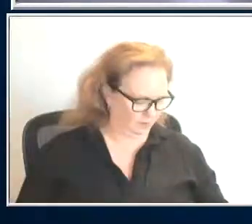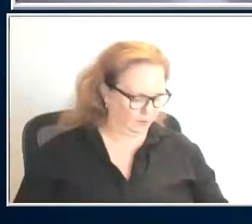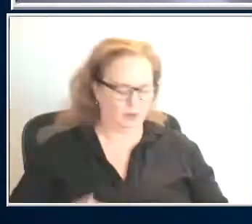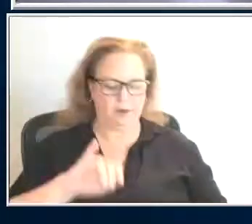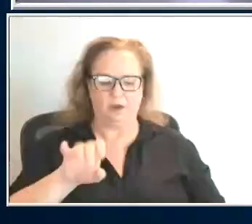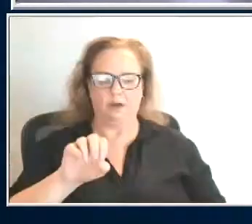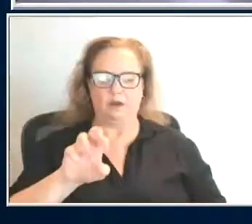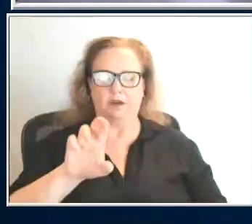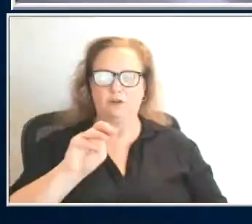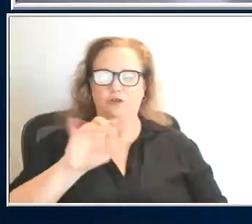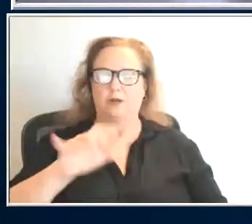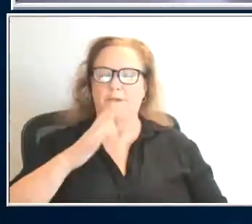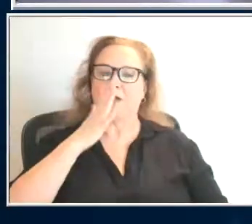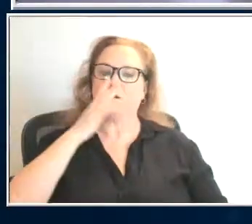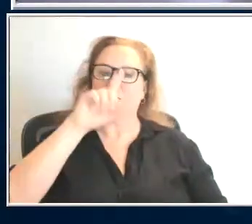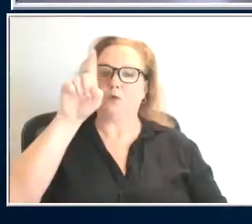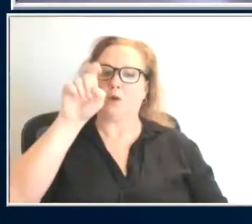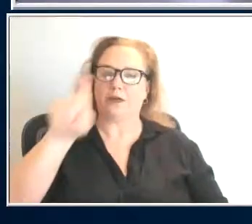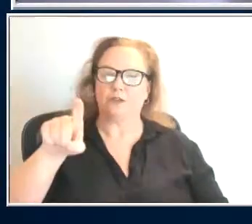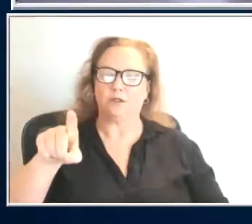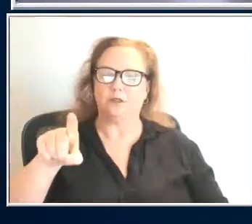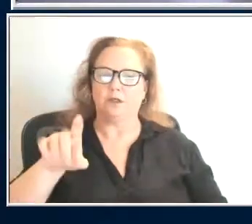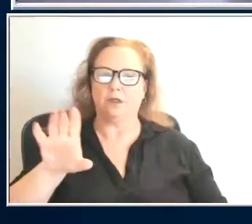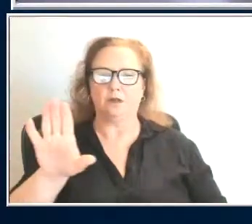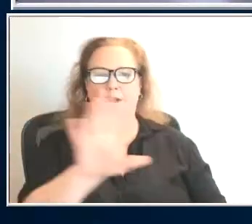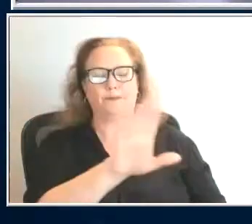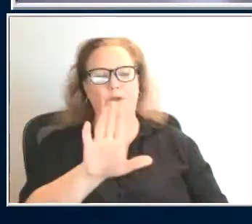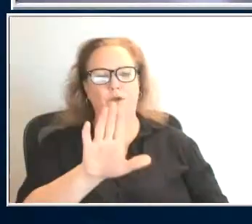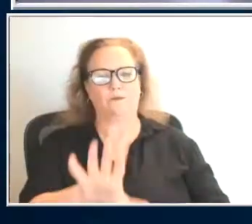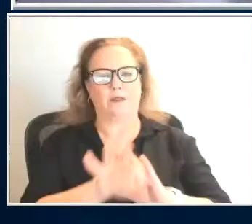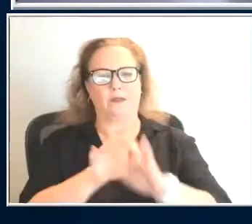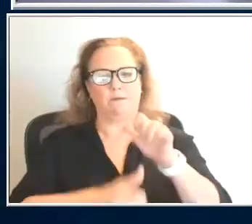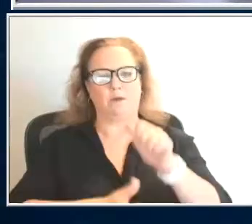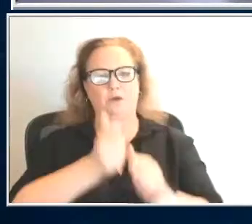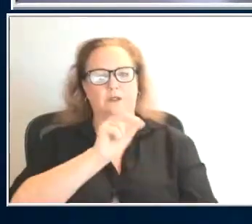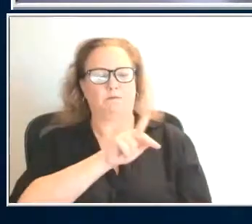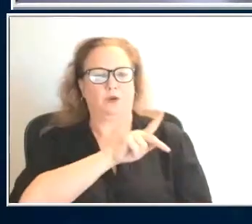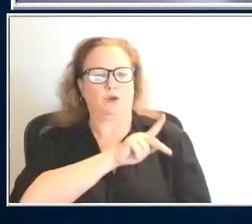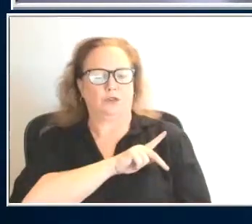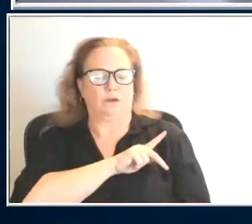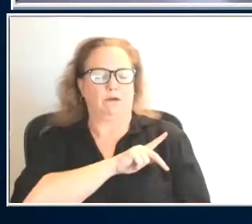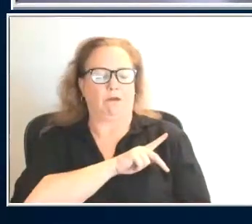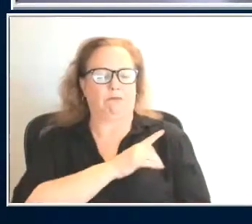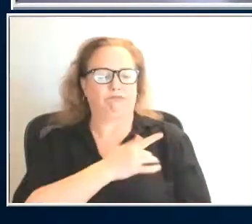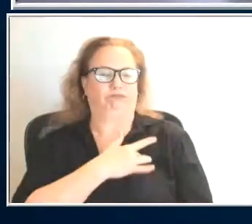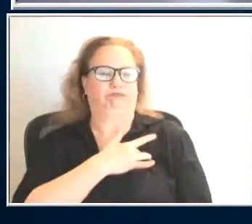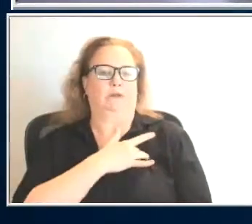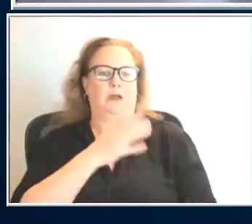good question. He would like to know, what have you found to be the most personally rewarding